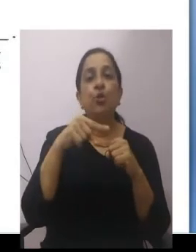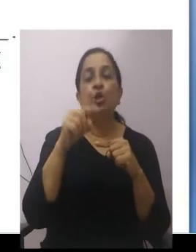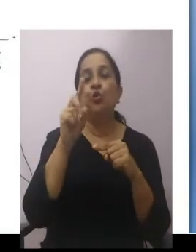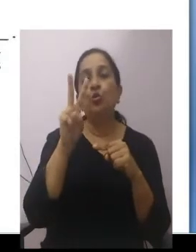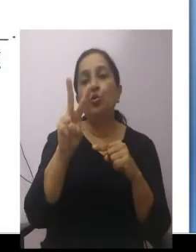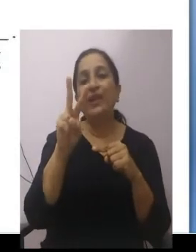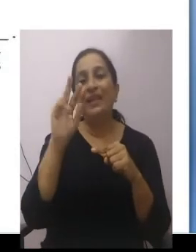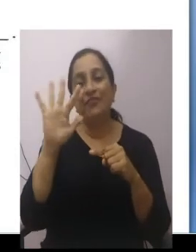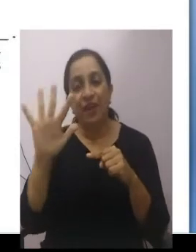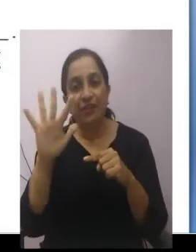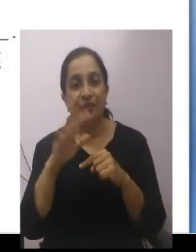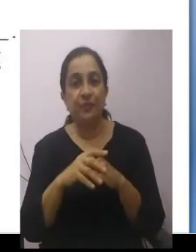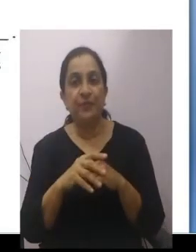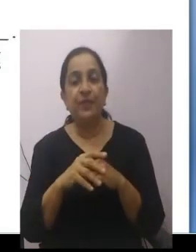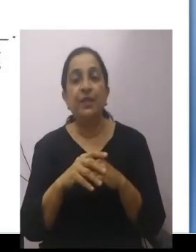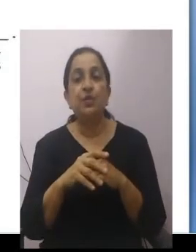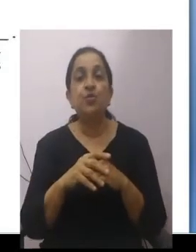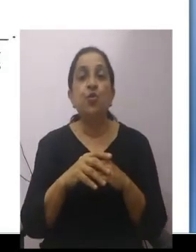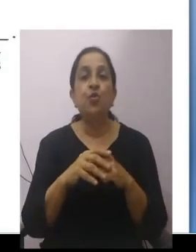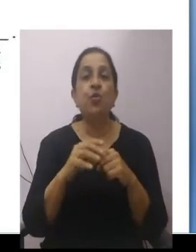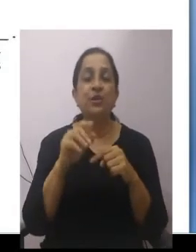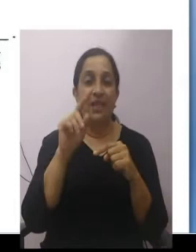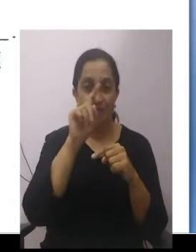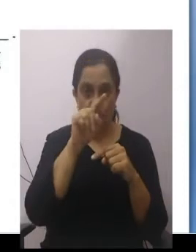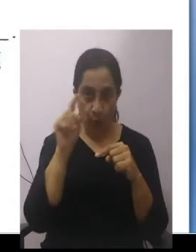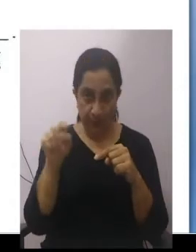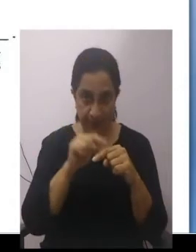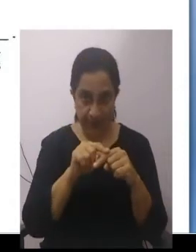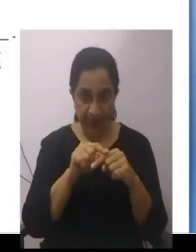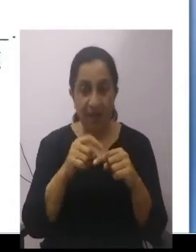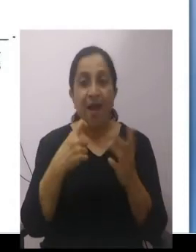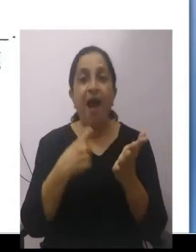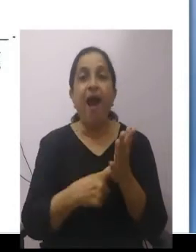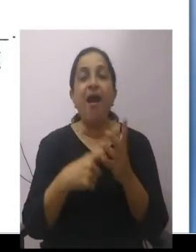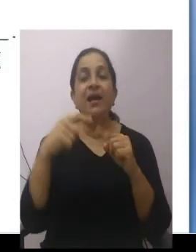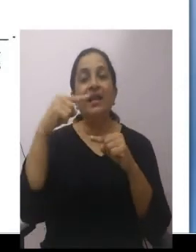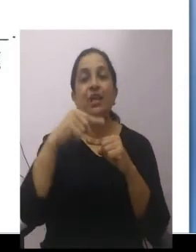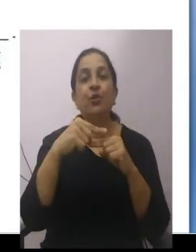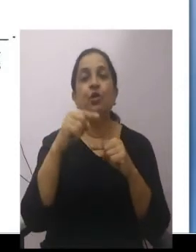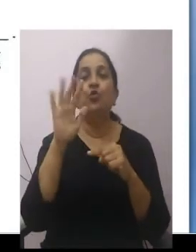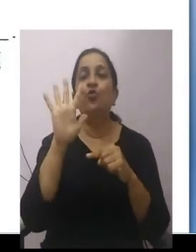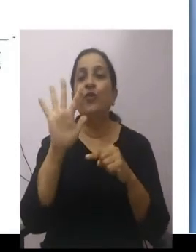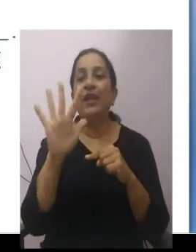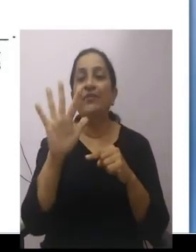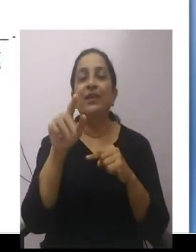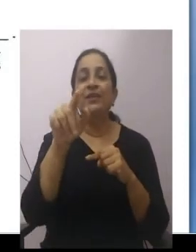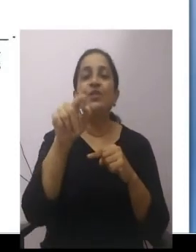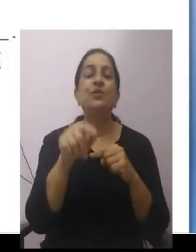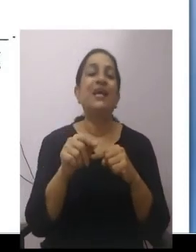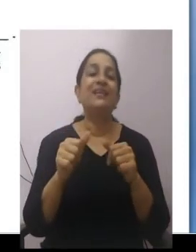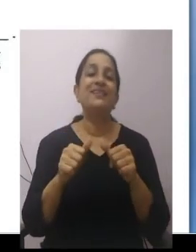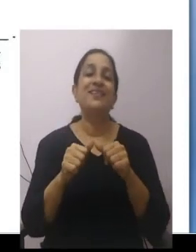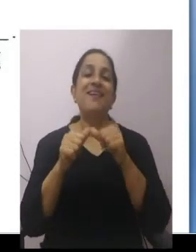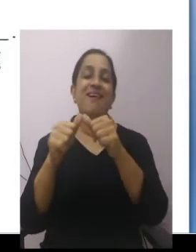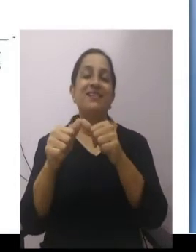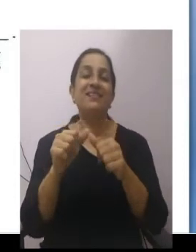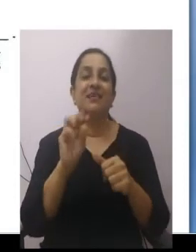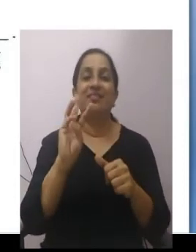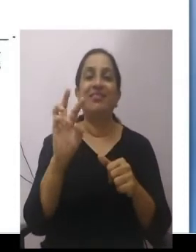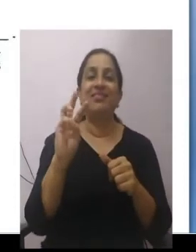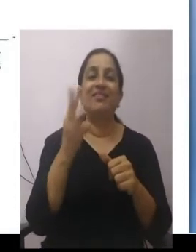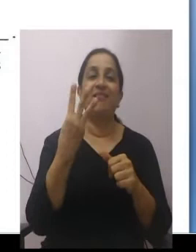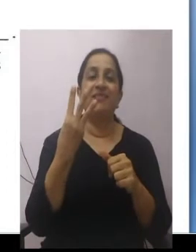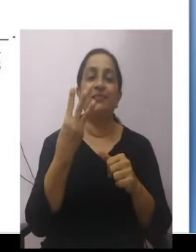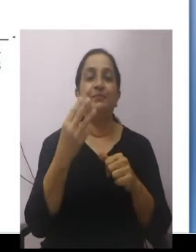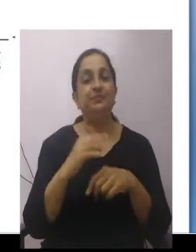squared is equal to 25, that is the radius square equal to 25, therefore r is equal to 5, right? So this